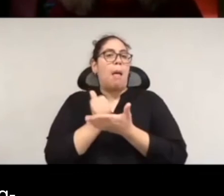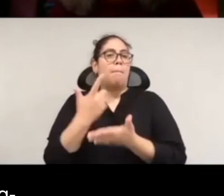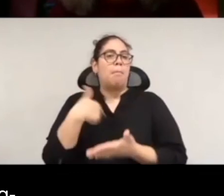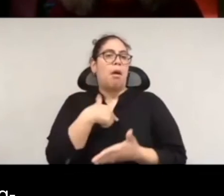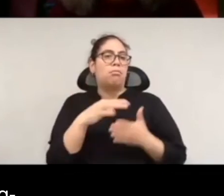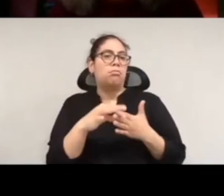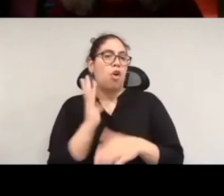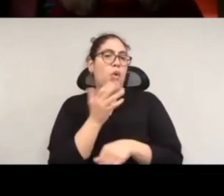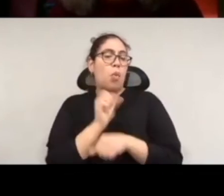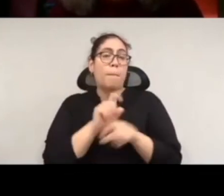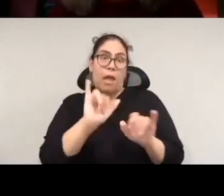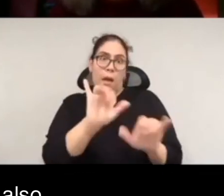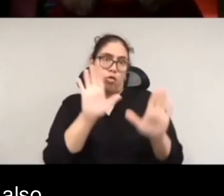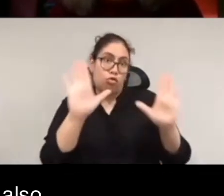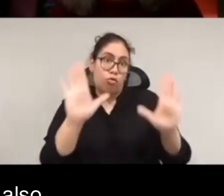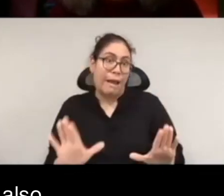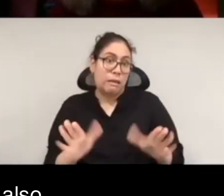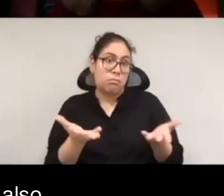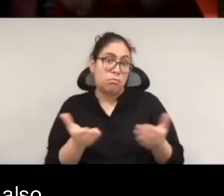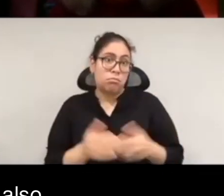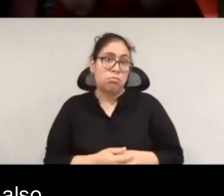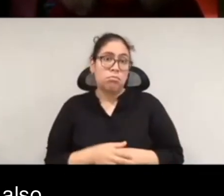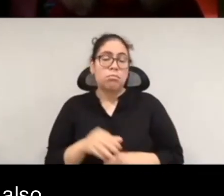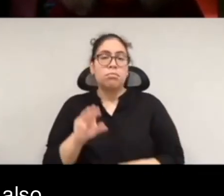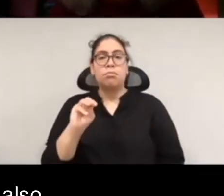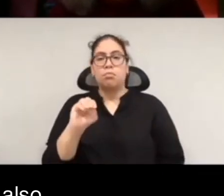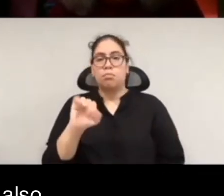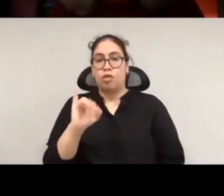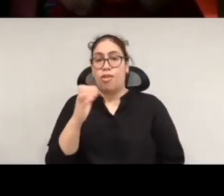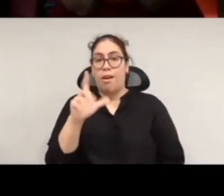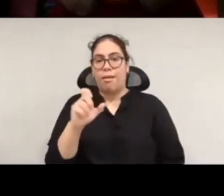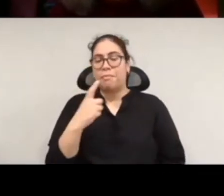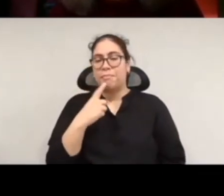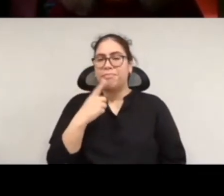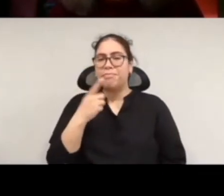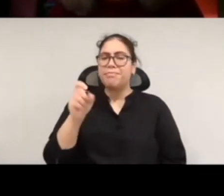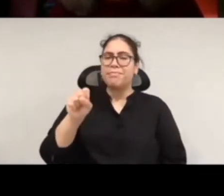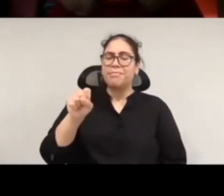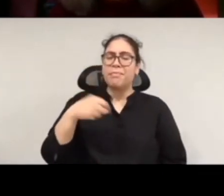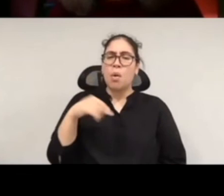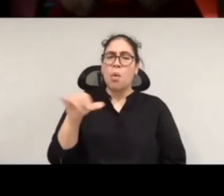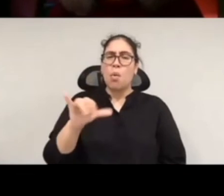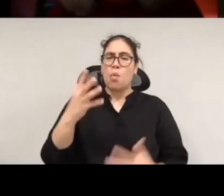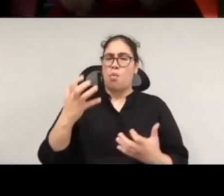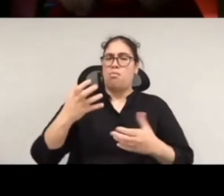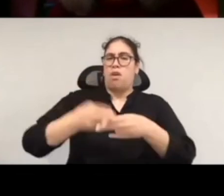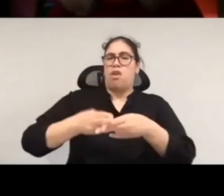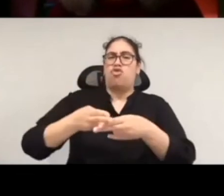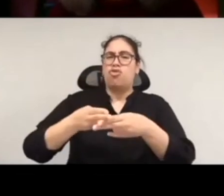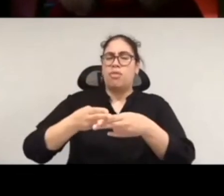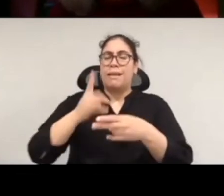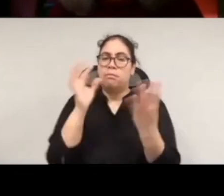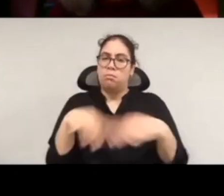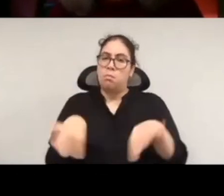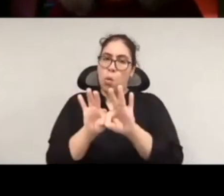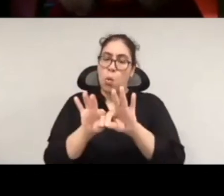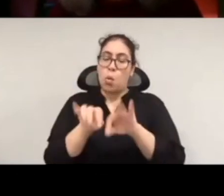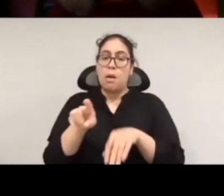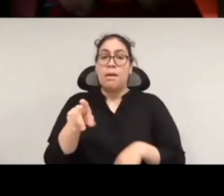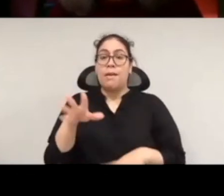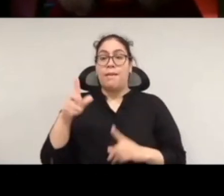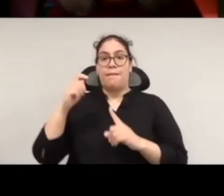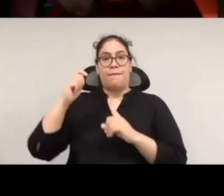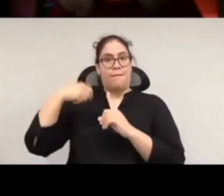other thing would be great. The only thing I also want to mention in that, and I think this is very important, by the time a film has made its